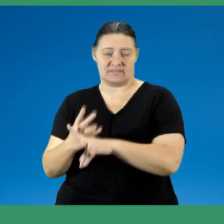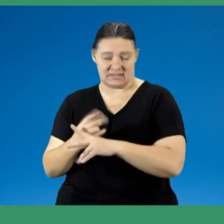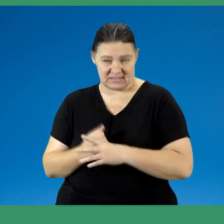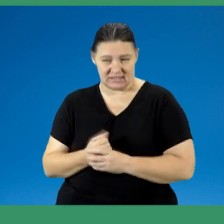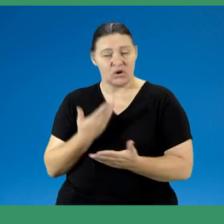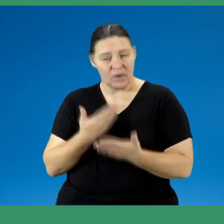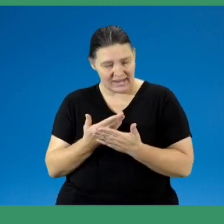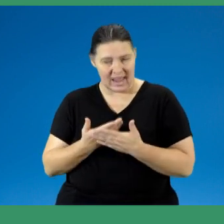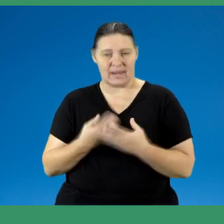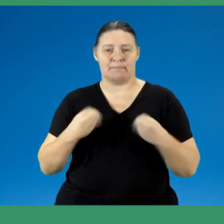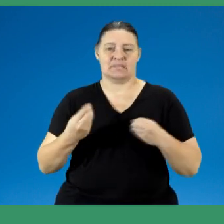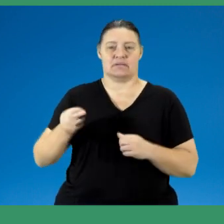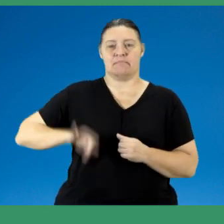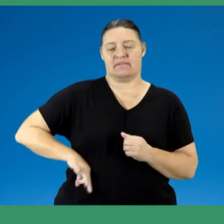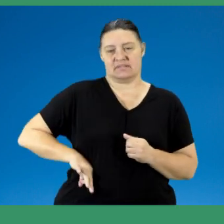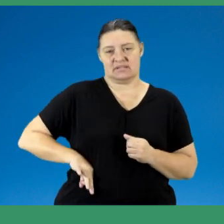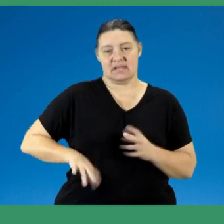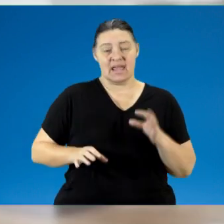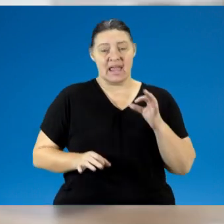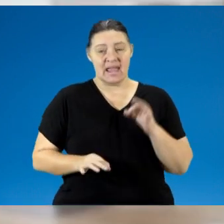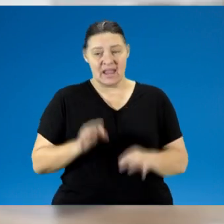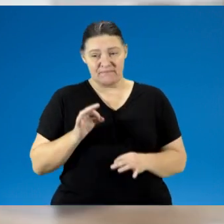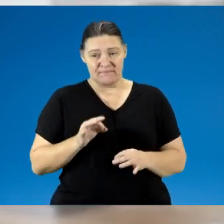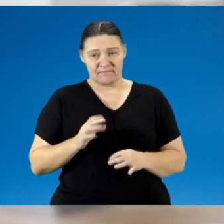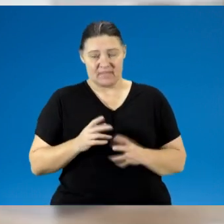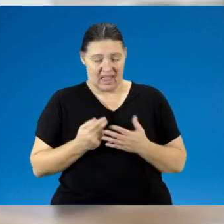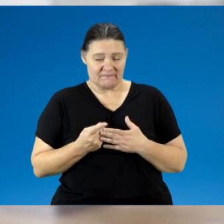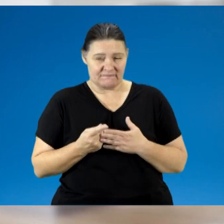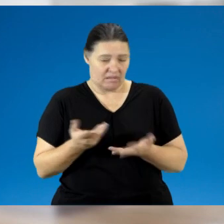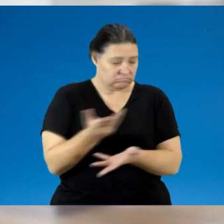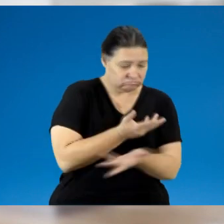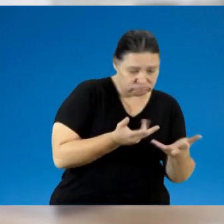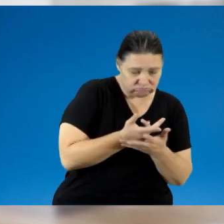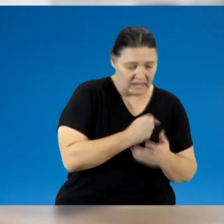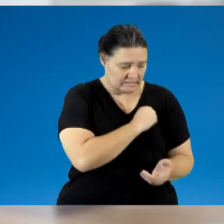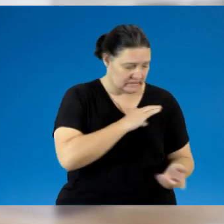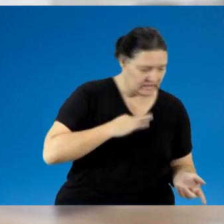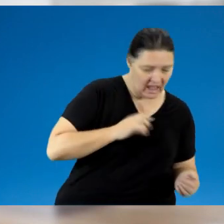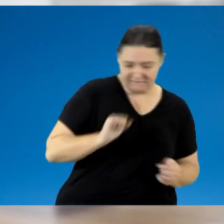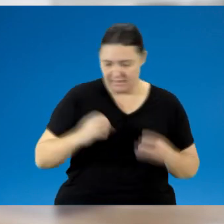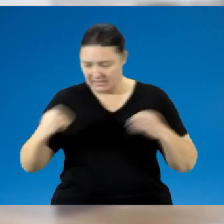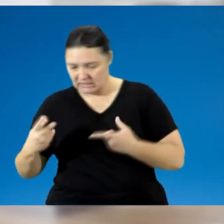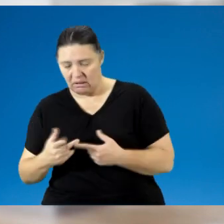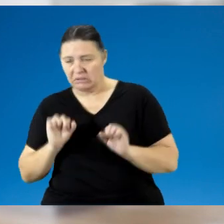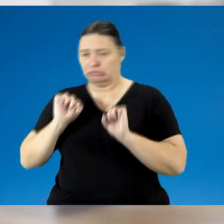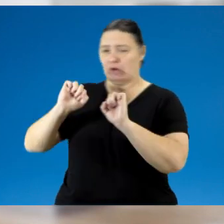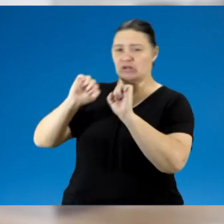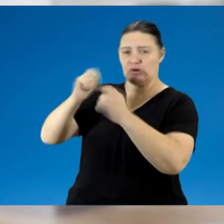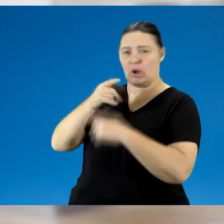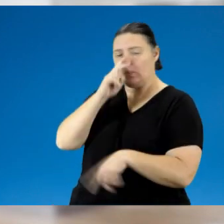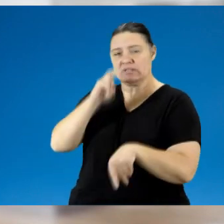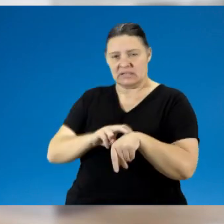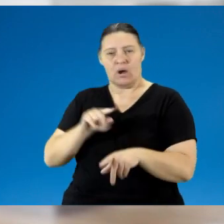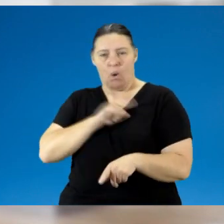that we are going to benefit as a business, because if we initiate bargaining sessions, there won't be a need for our employees to go on